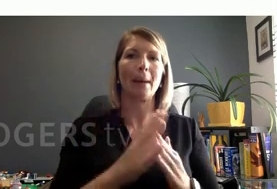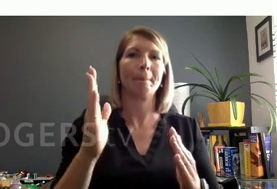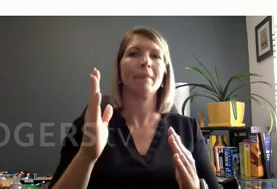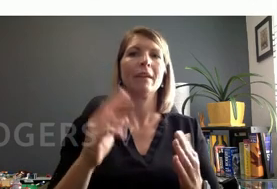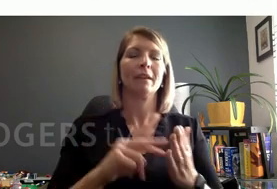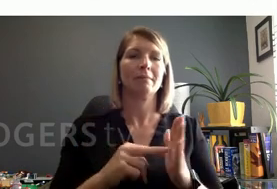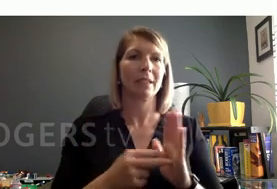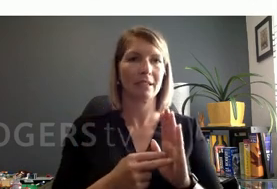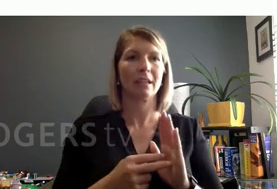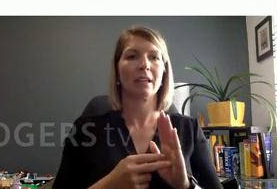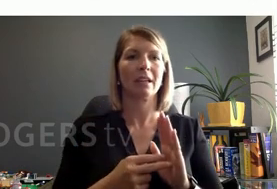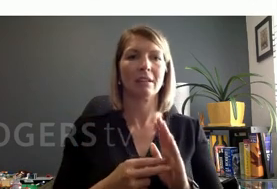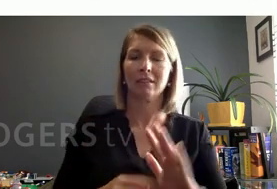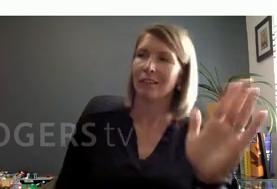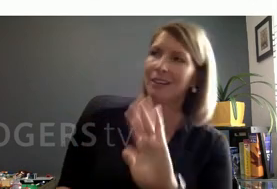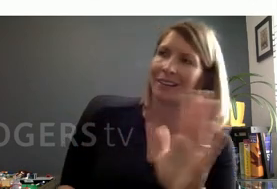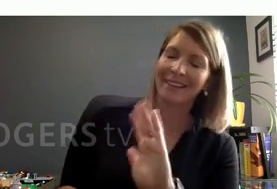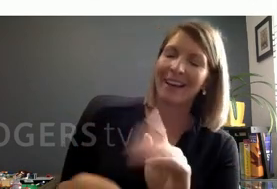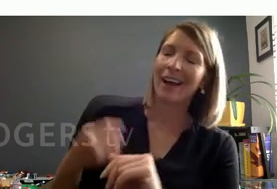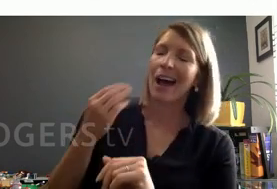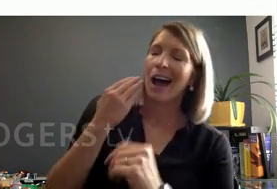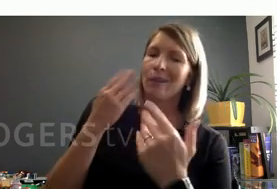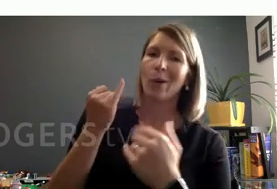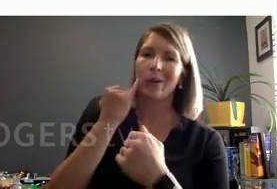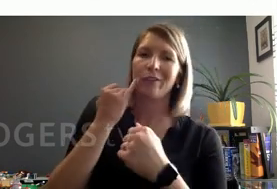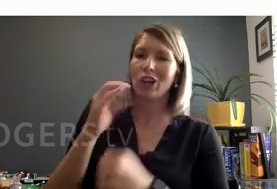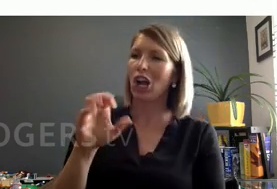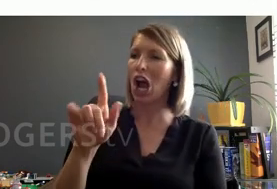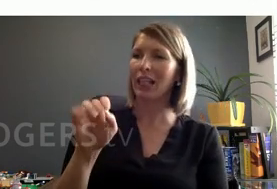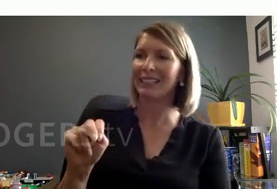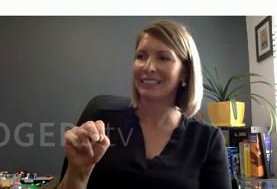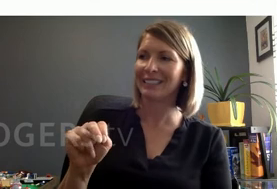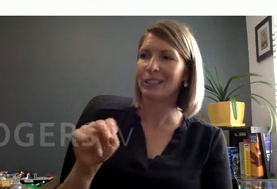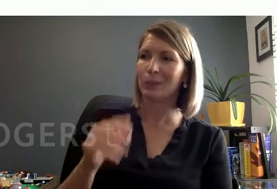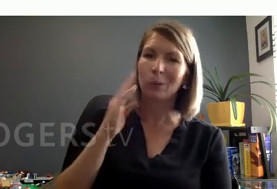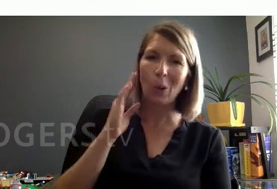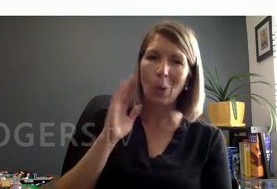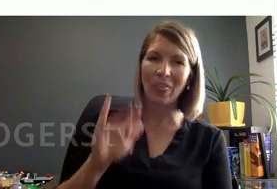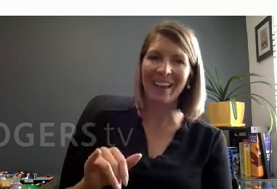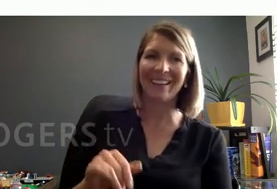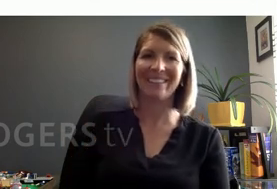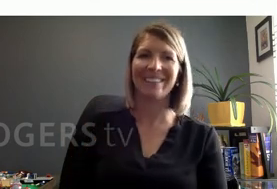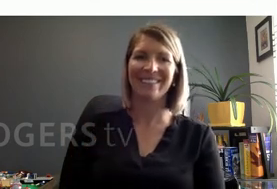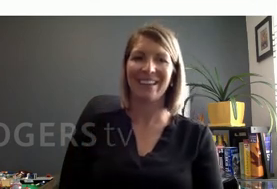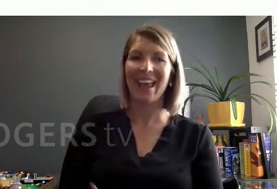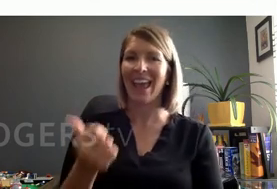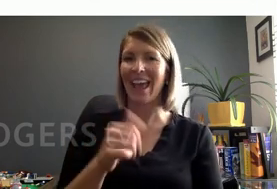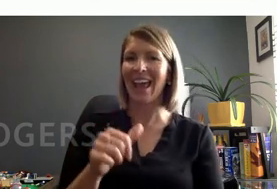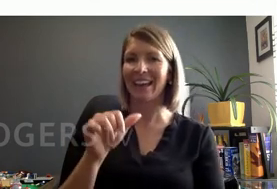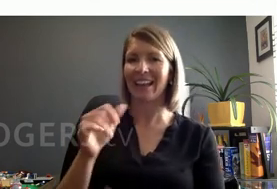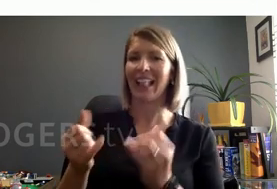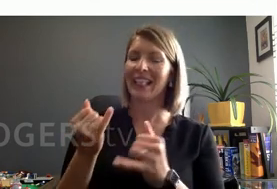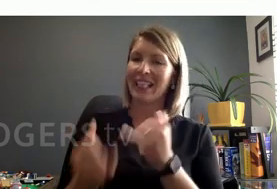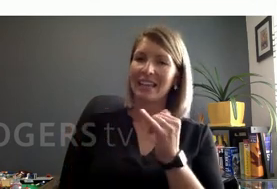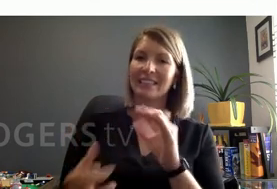So I don't know if Colin, you can top that or not, but I think you had your hand up as well. What else would you like to finish? Any additional